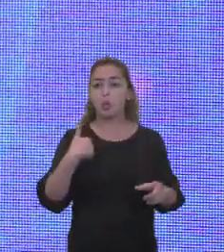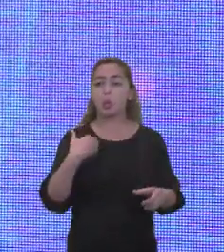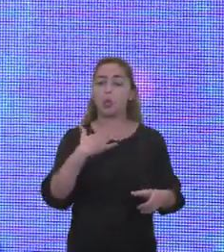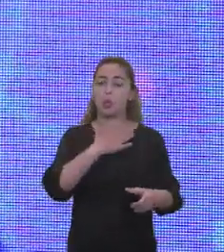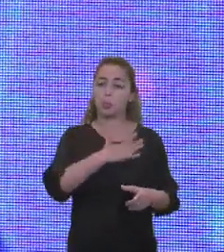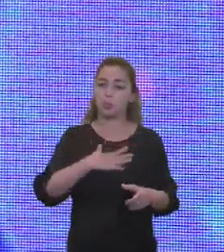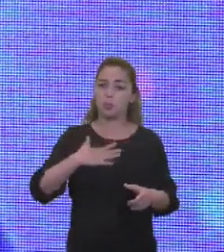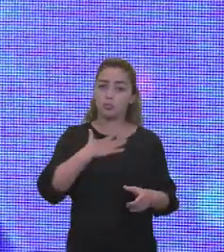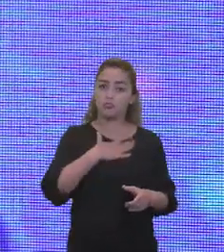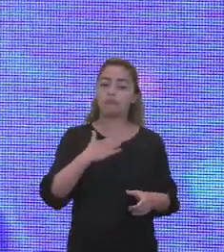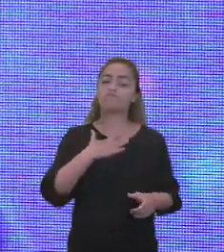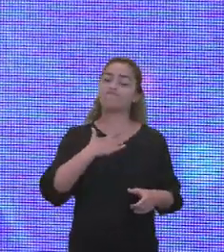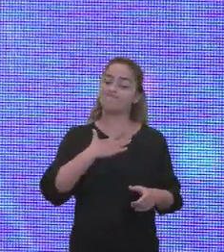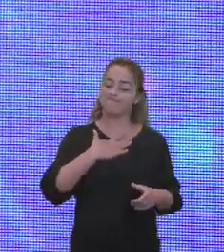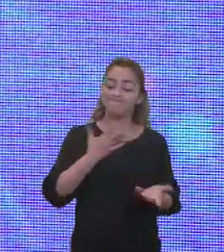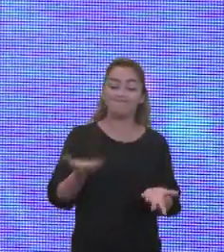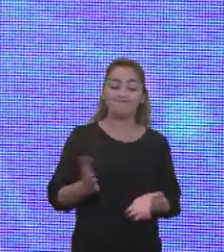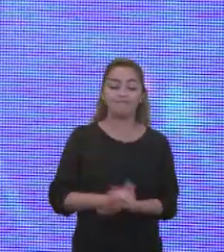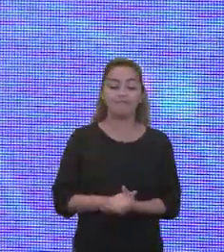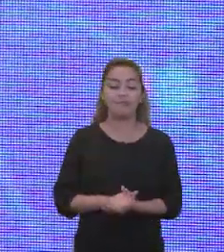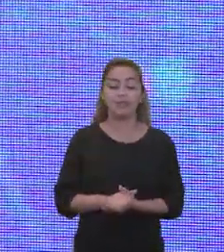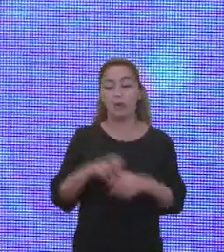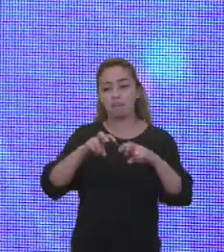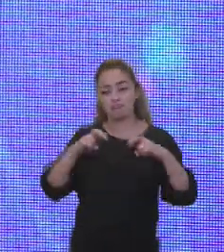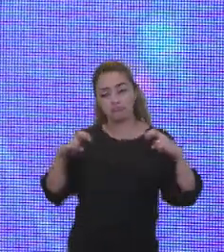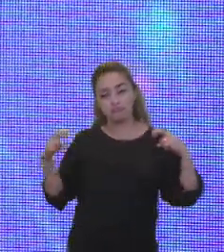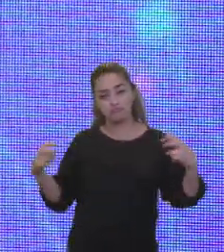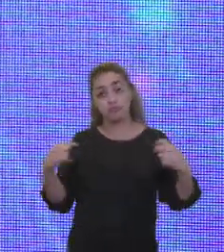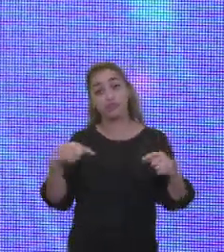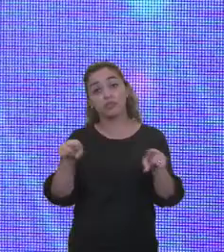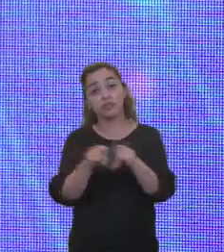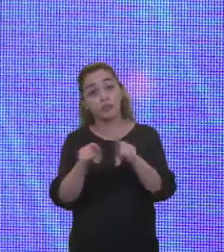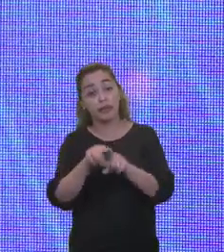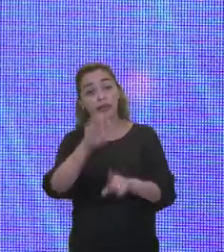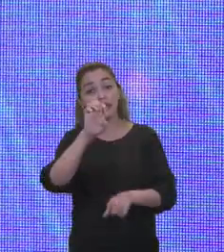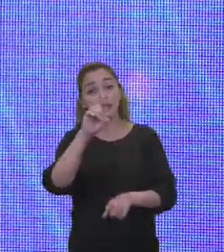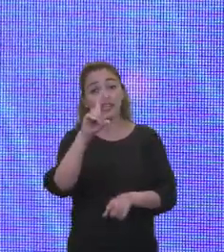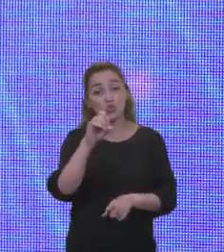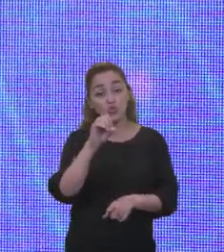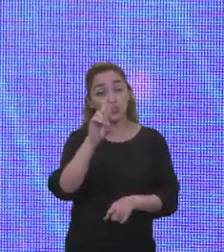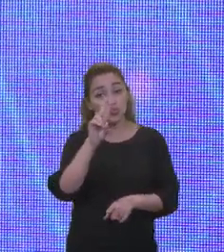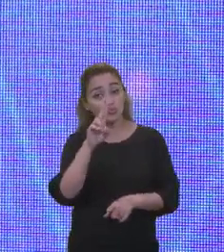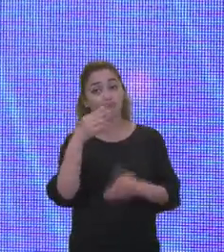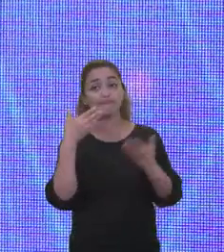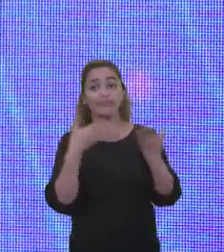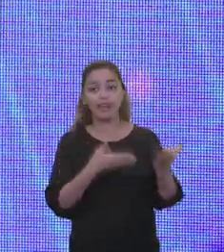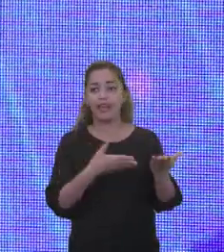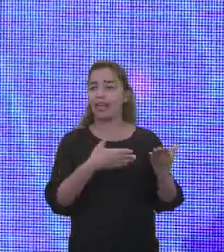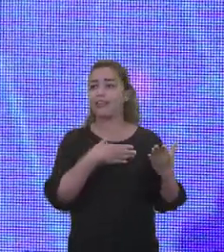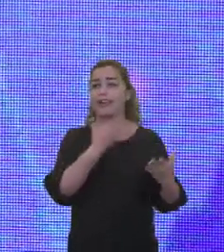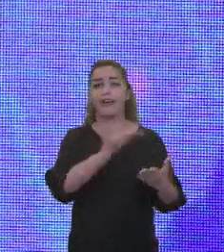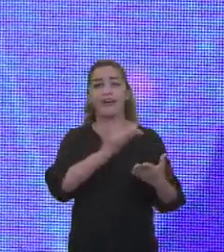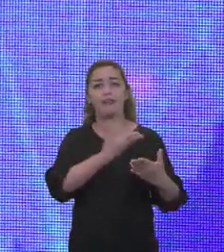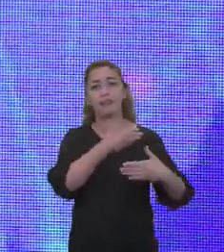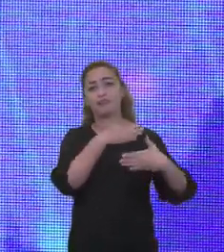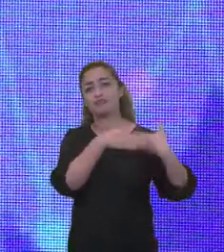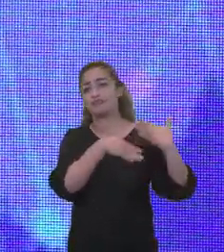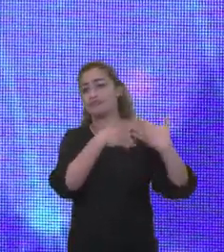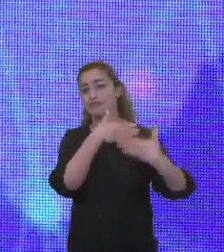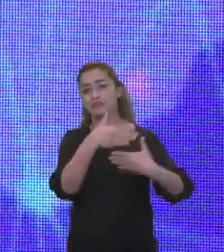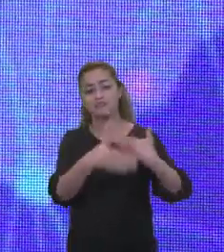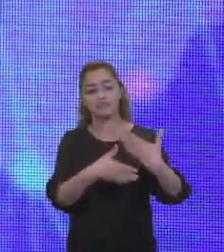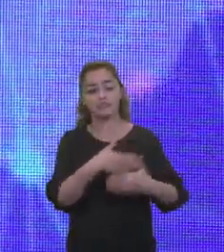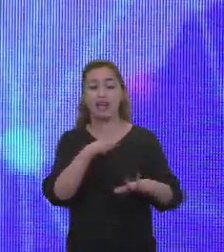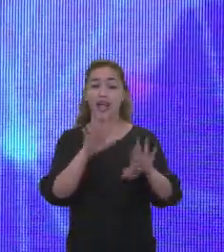with such company. It's an honor for me to be sitting next to them. And Edu, who's a friend, a longtime